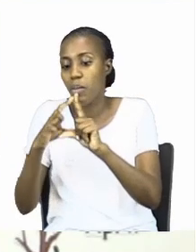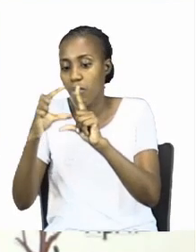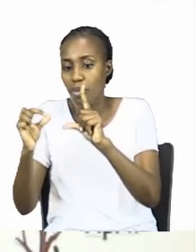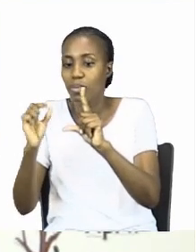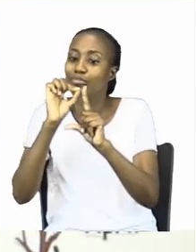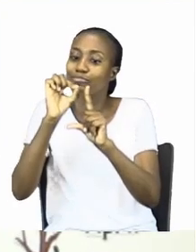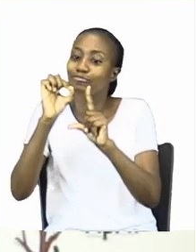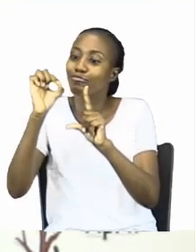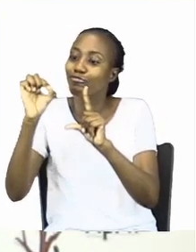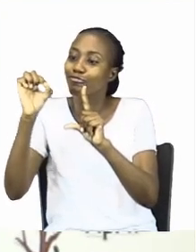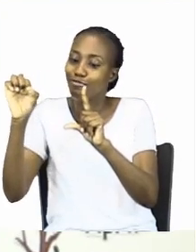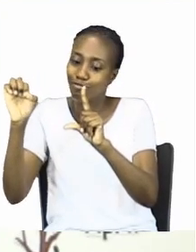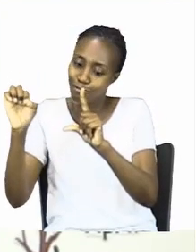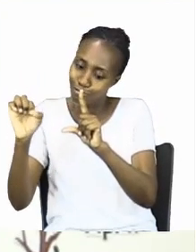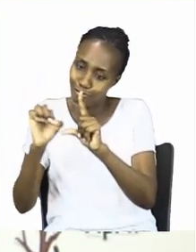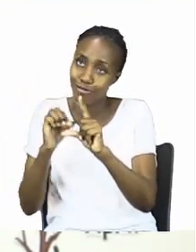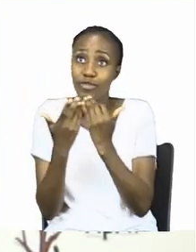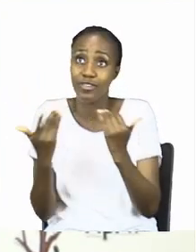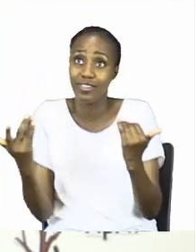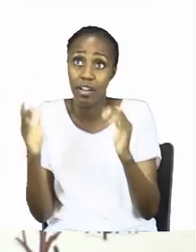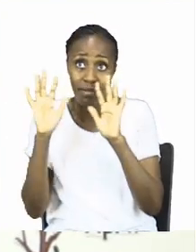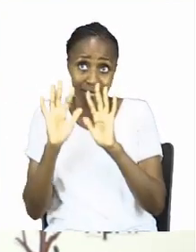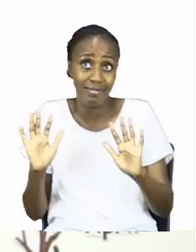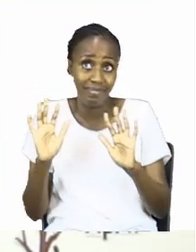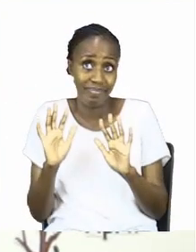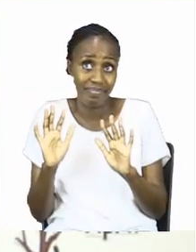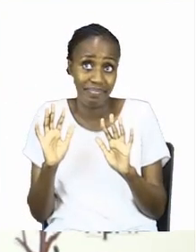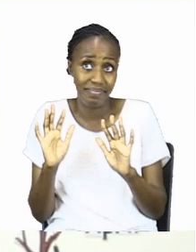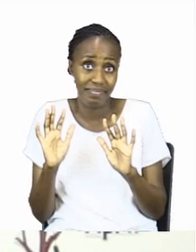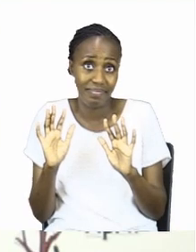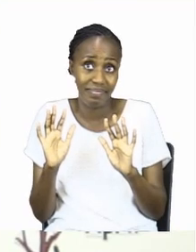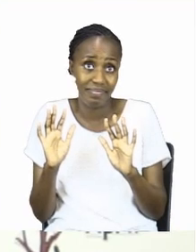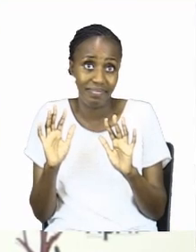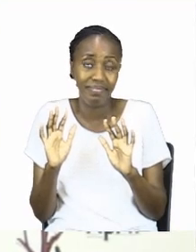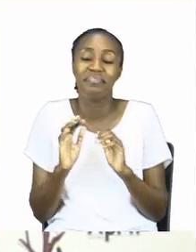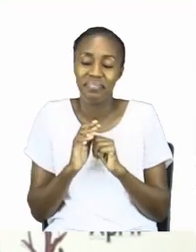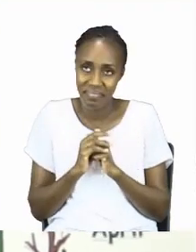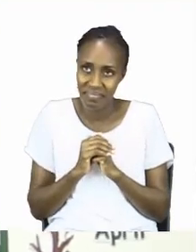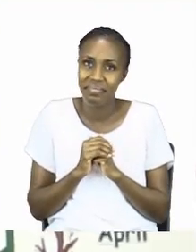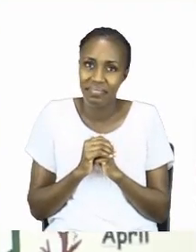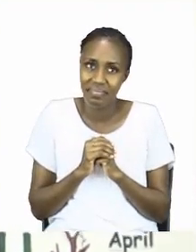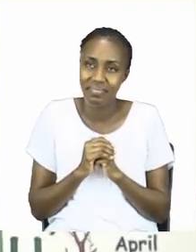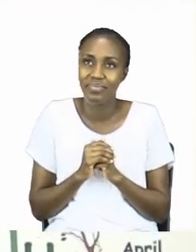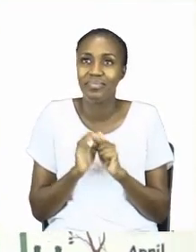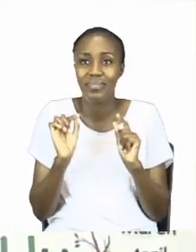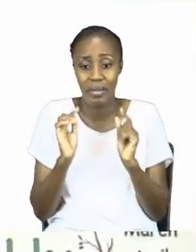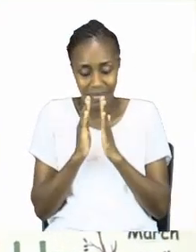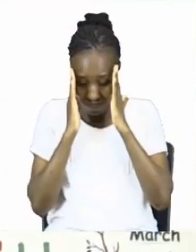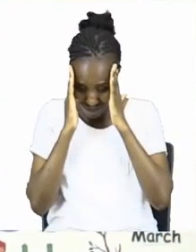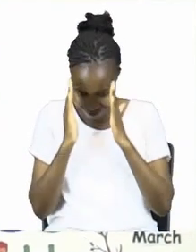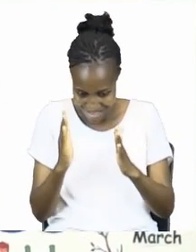leaf also with a green crayon. Now, boys and girls, I'm going to leave you to quickly